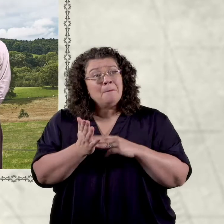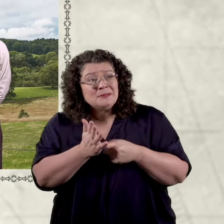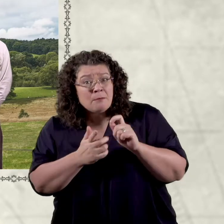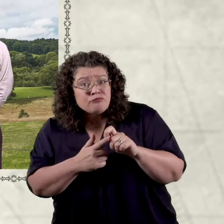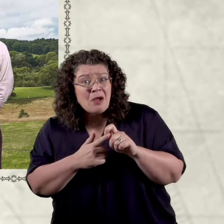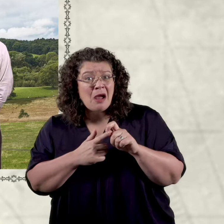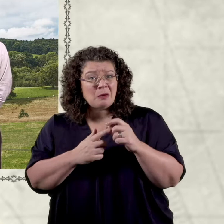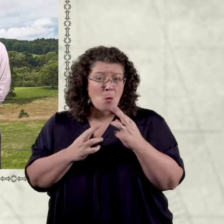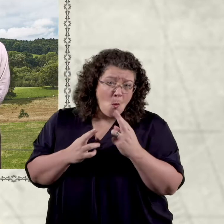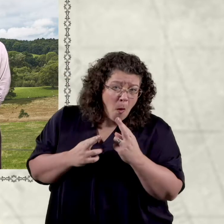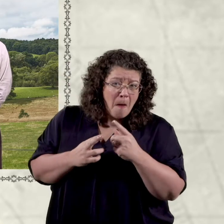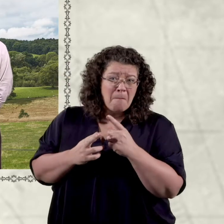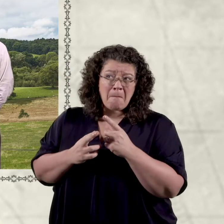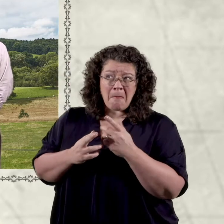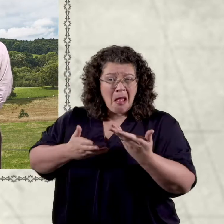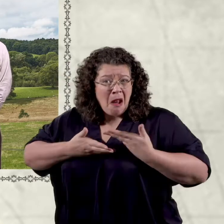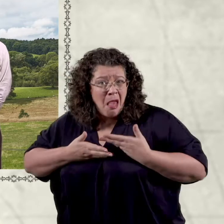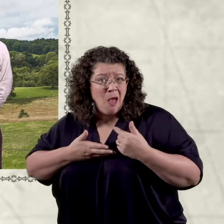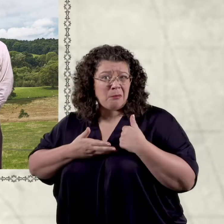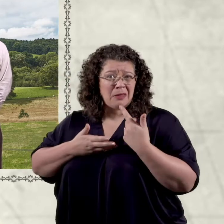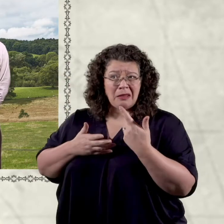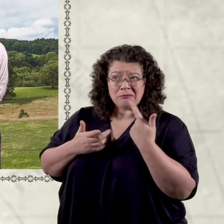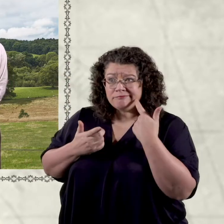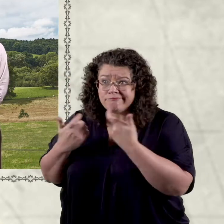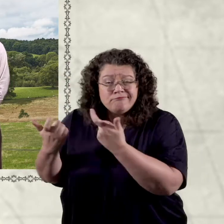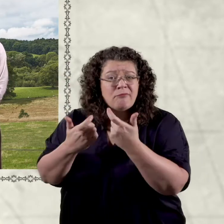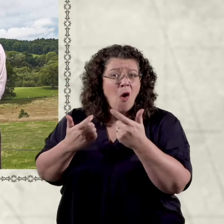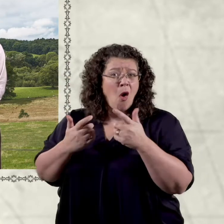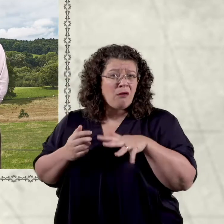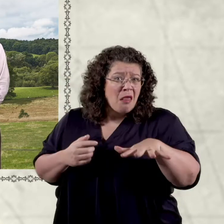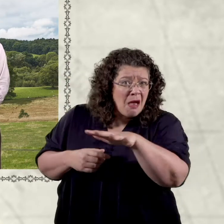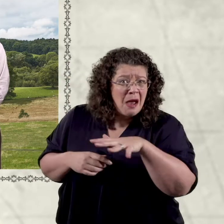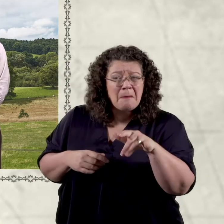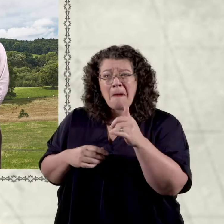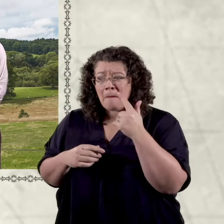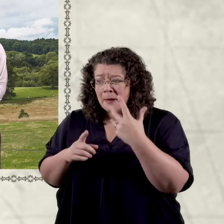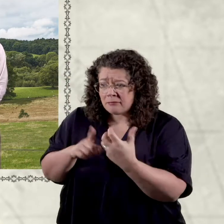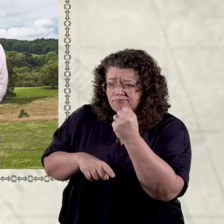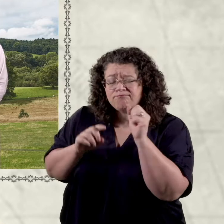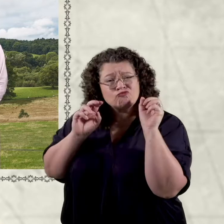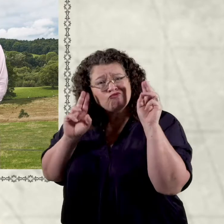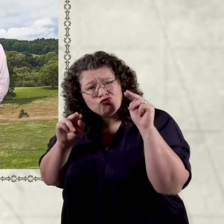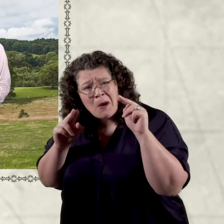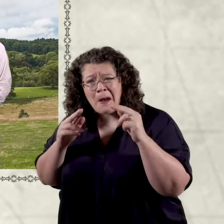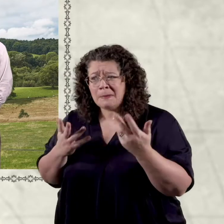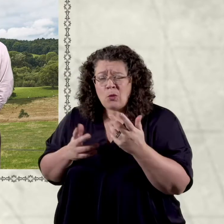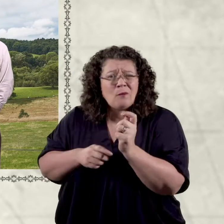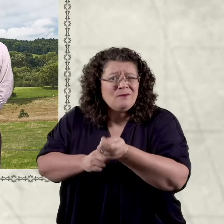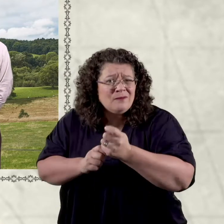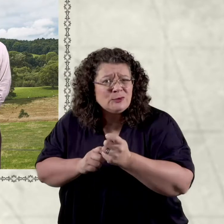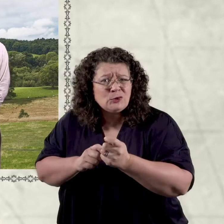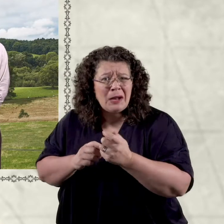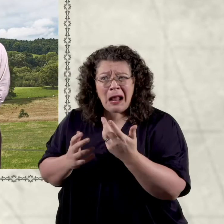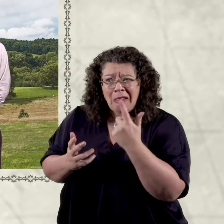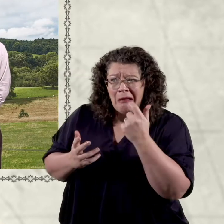you would allow me to do some hunting on your land. Maybe some rabbit hunting or some fishing. Anything I can use to feed